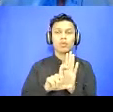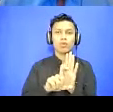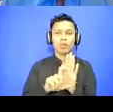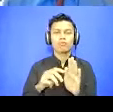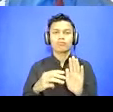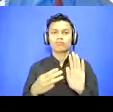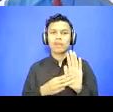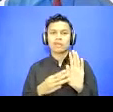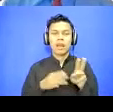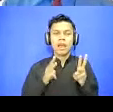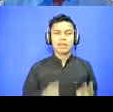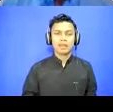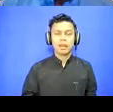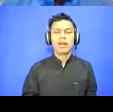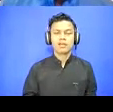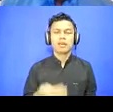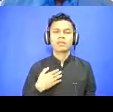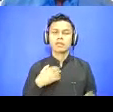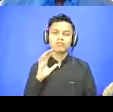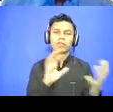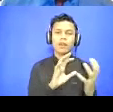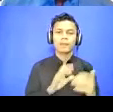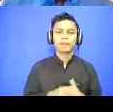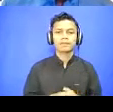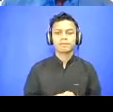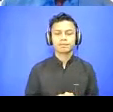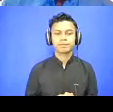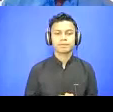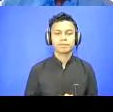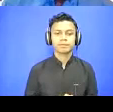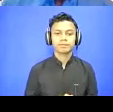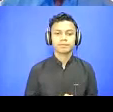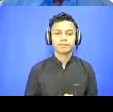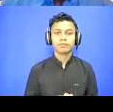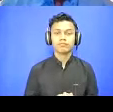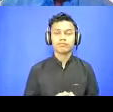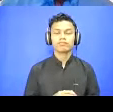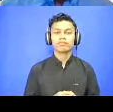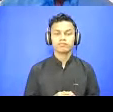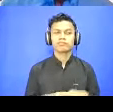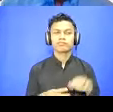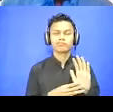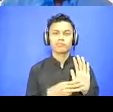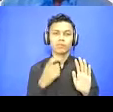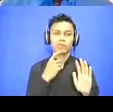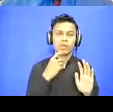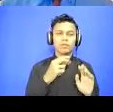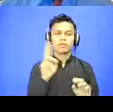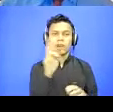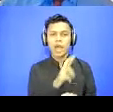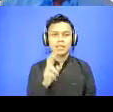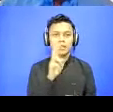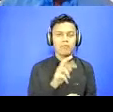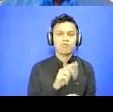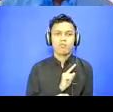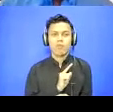a number of years. Regarding confidentiality and privacy, I provide lots of consultation about